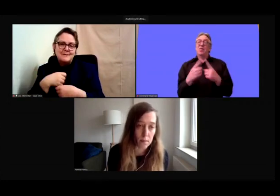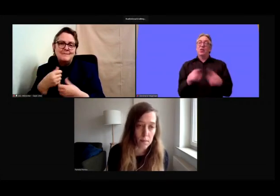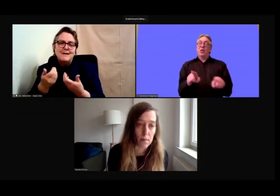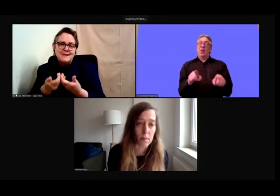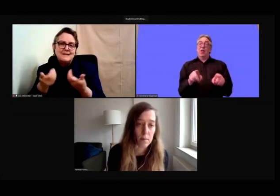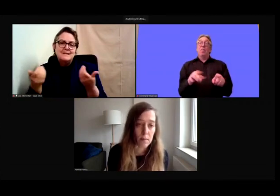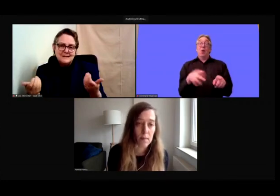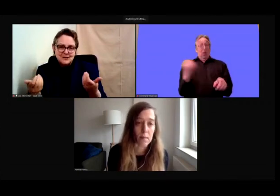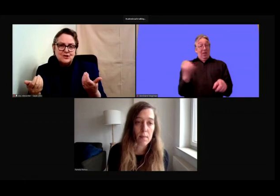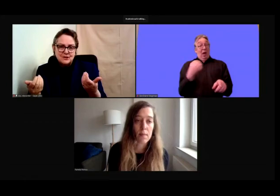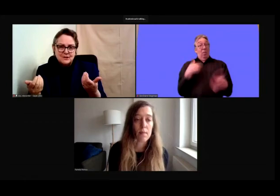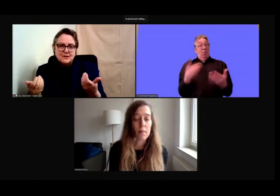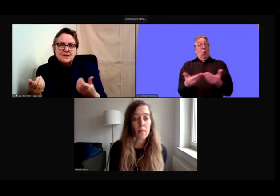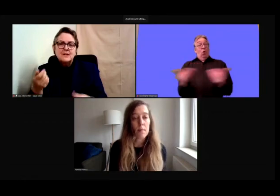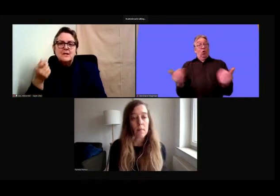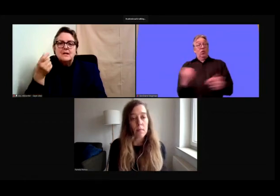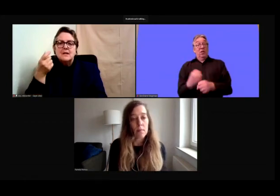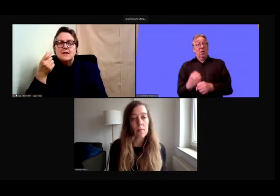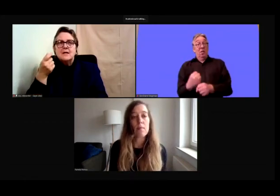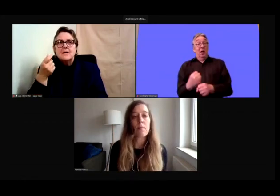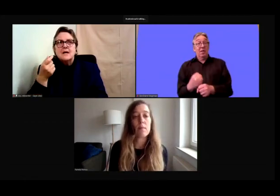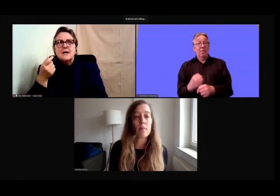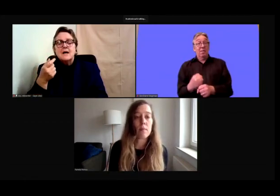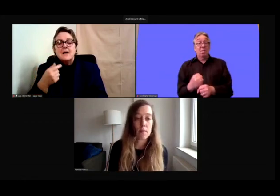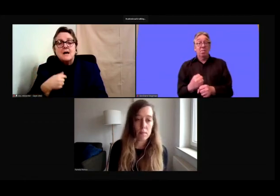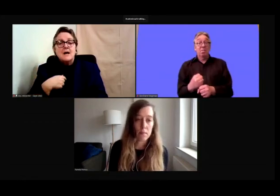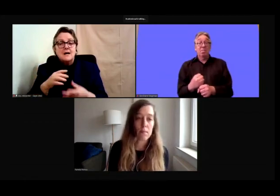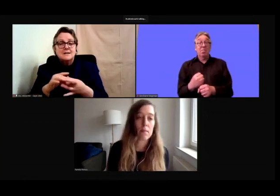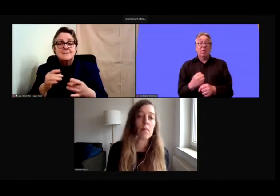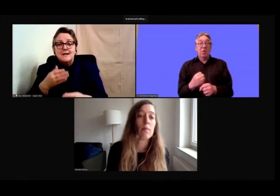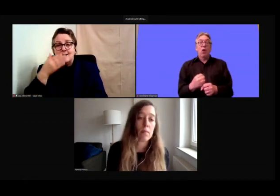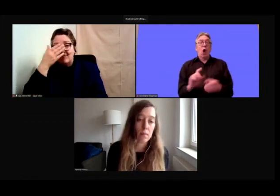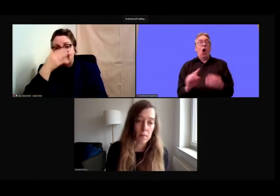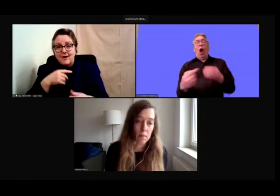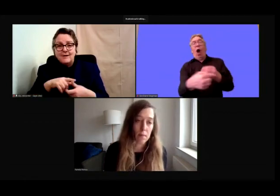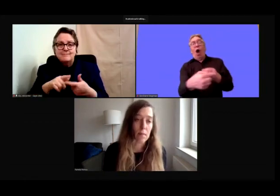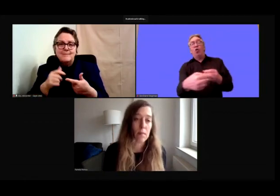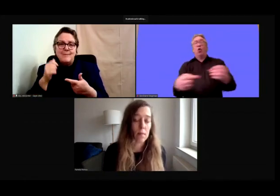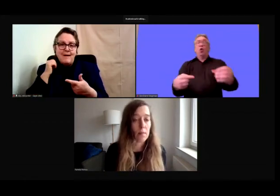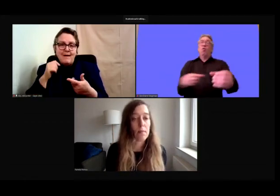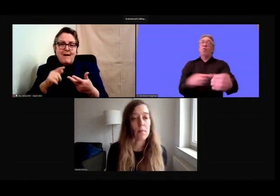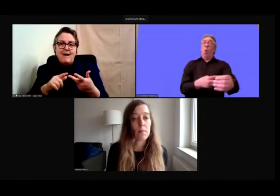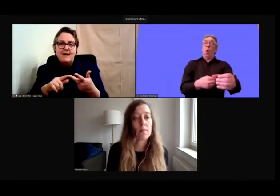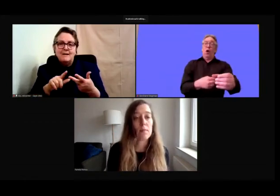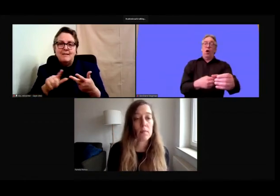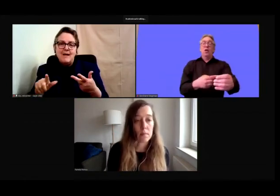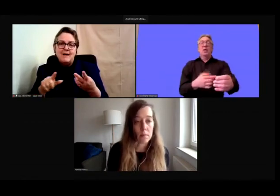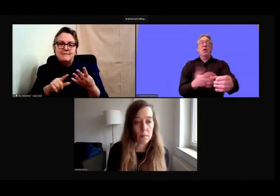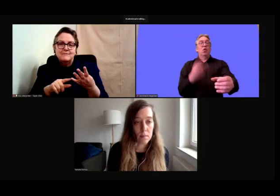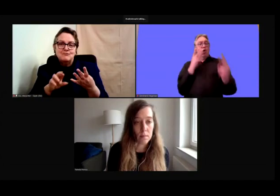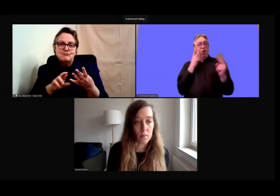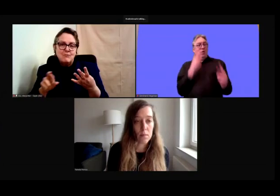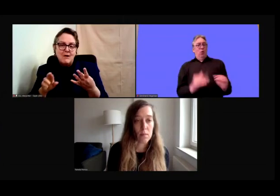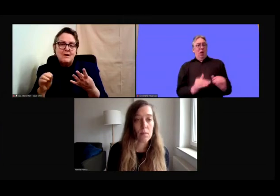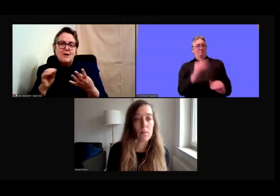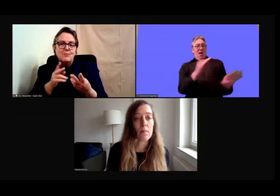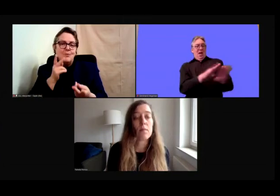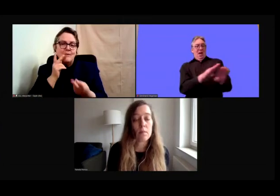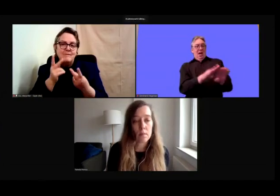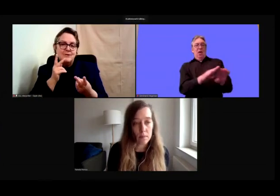coming from, that I say front, behind, and left, right are more visual similar than the